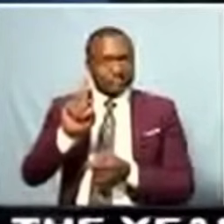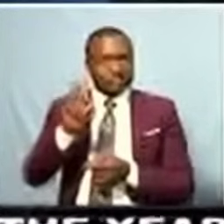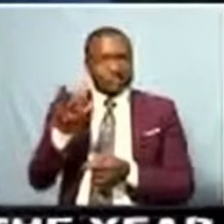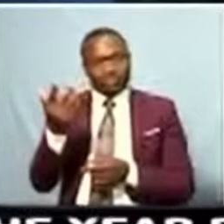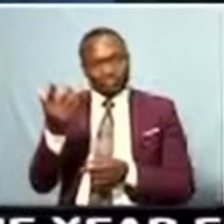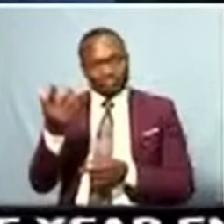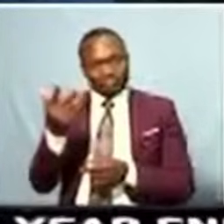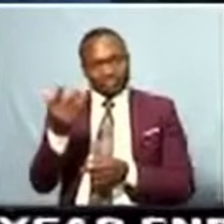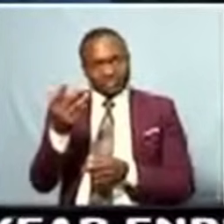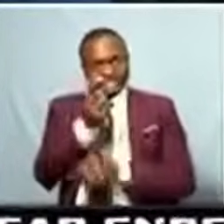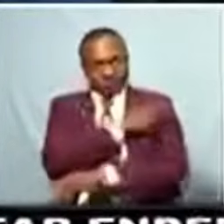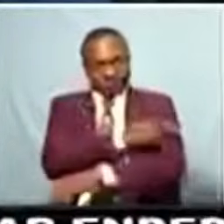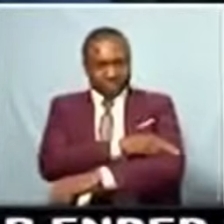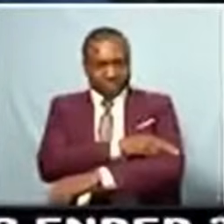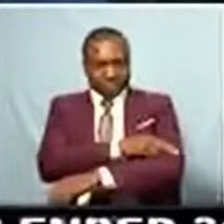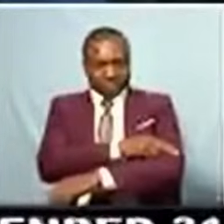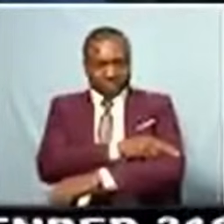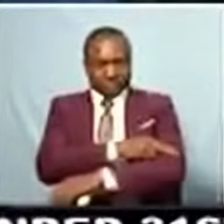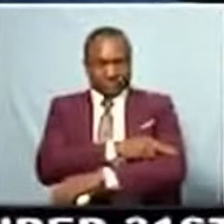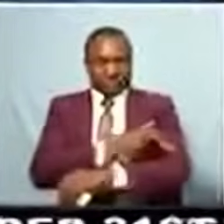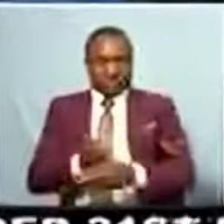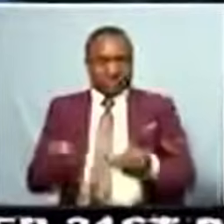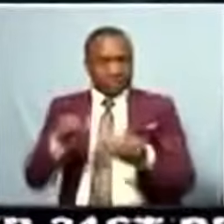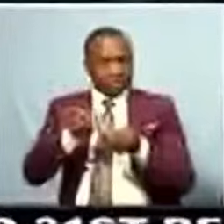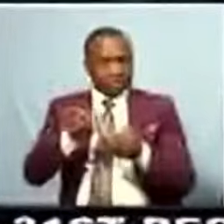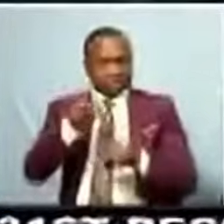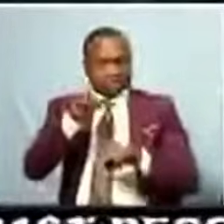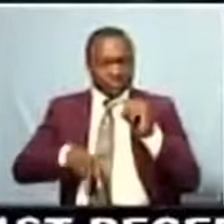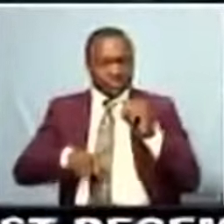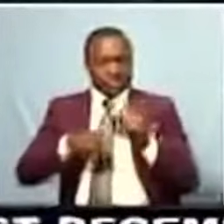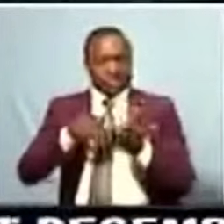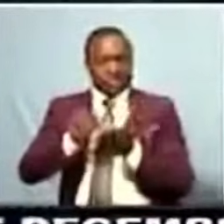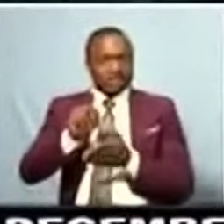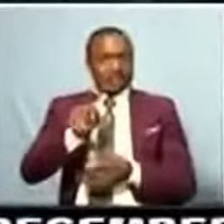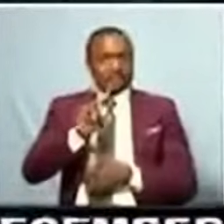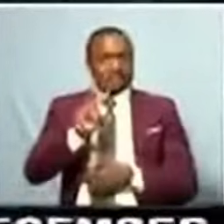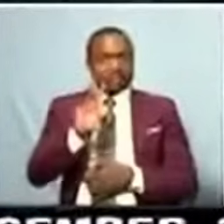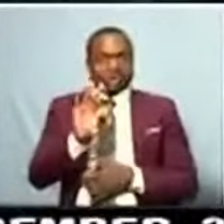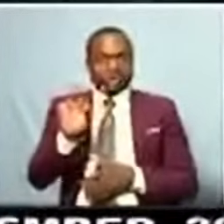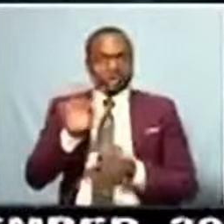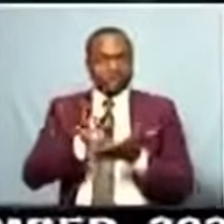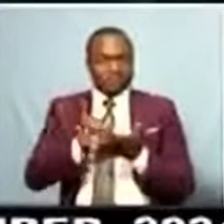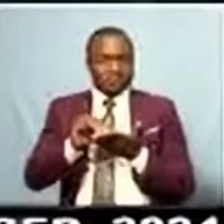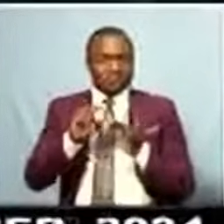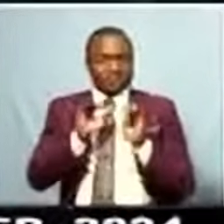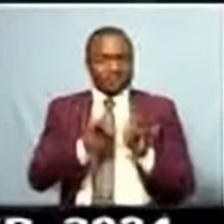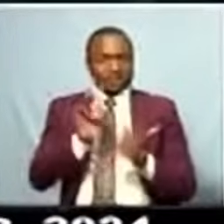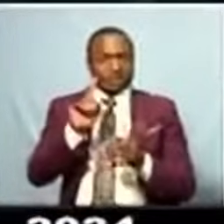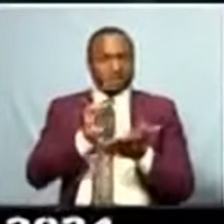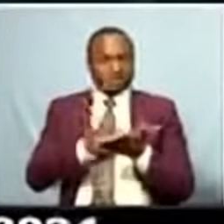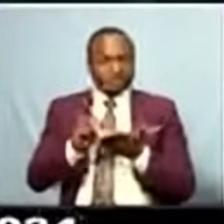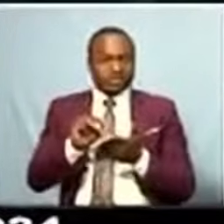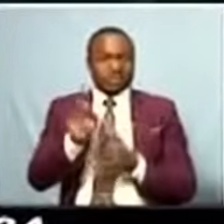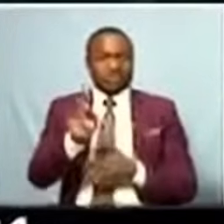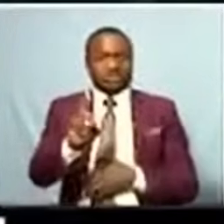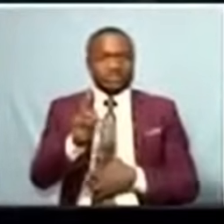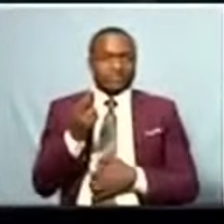115 million, when you add that plus equipment, you won't come to paying 299 million and remain with 1 million for